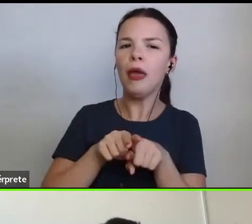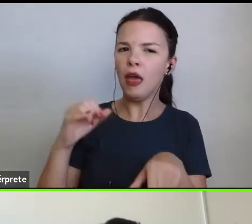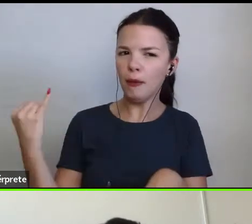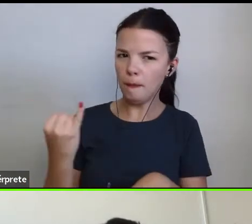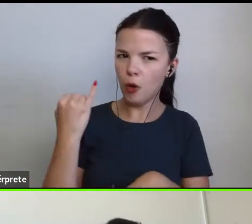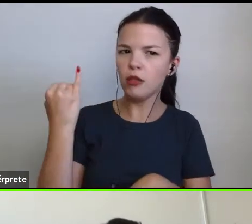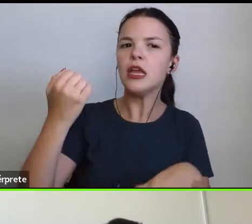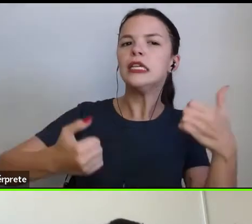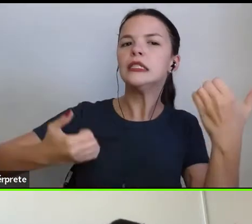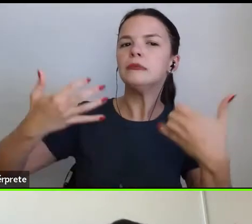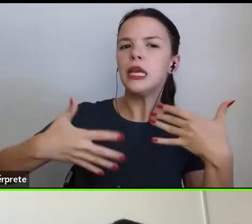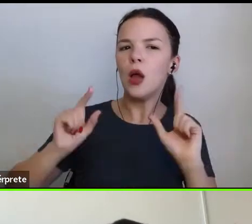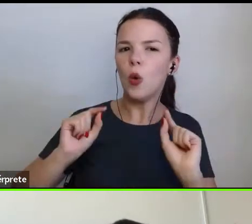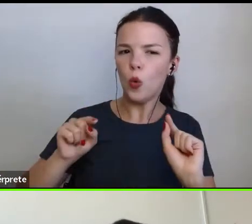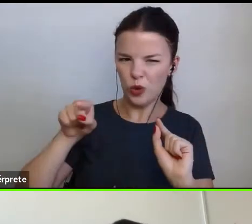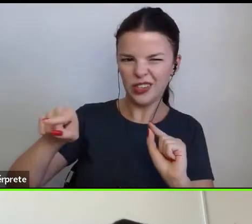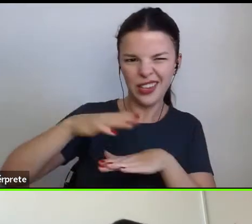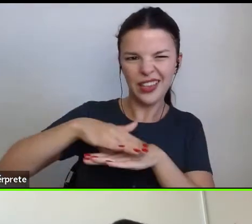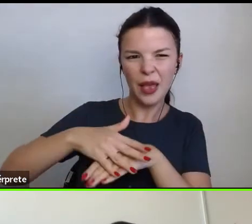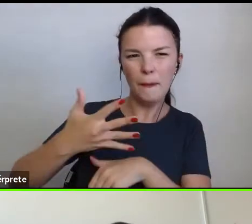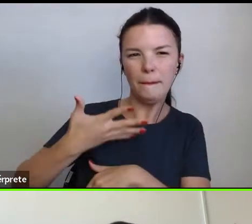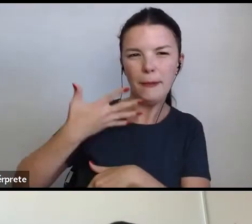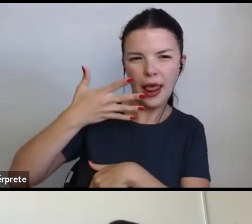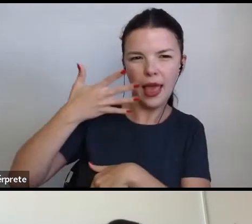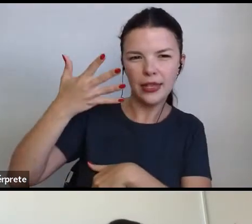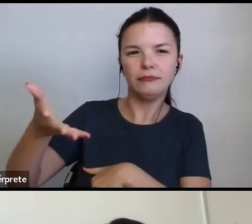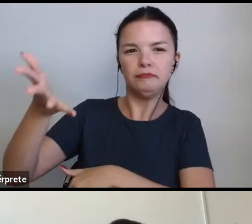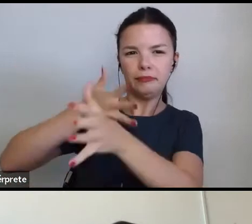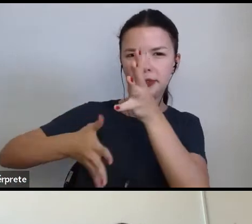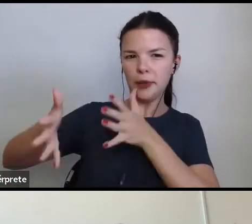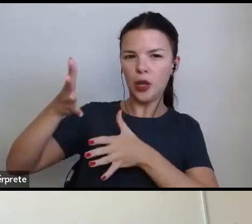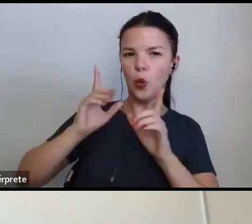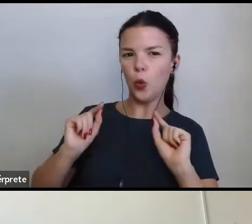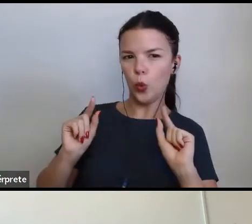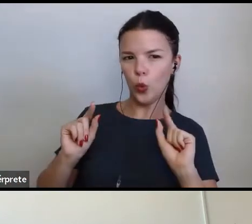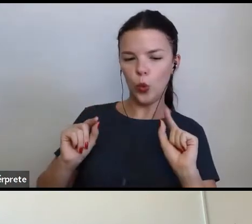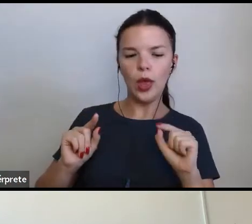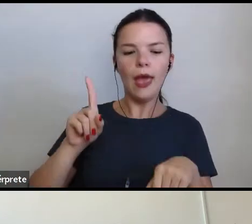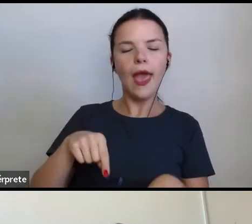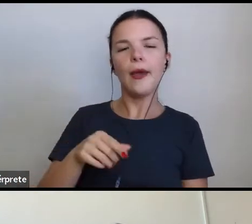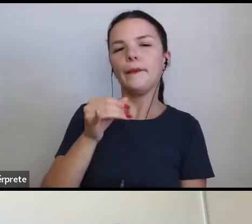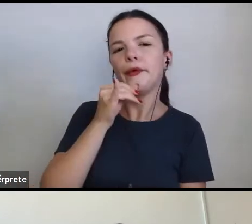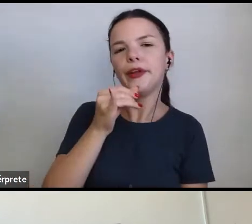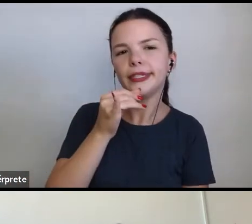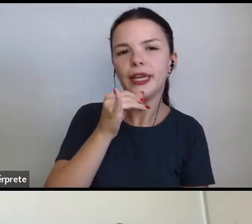talk, that is the observation that